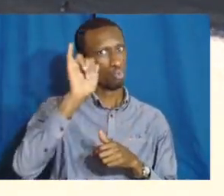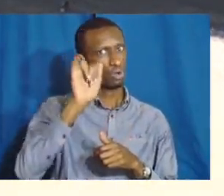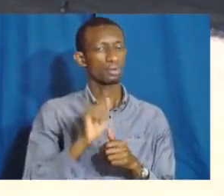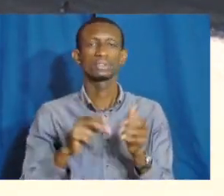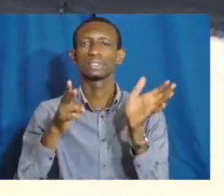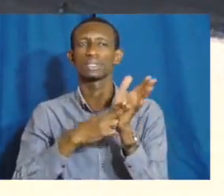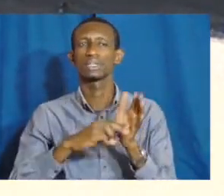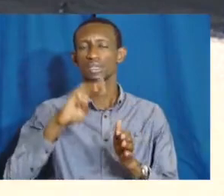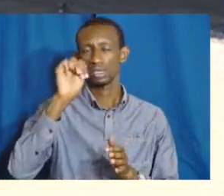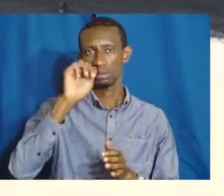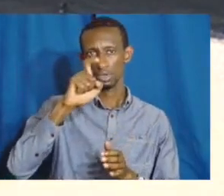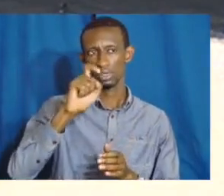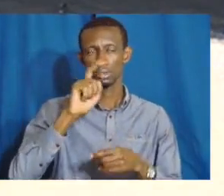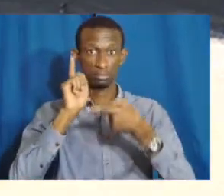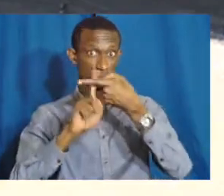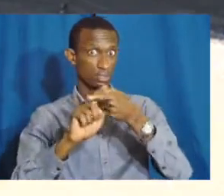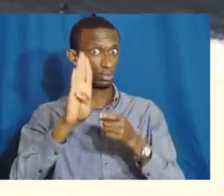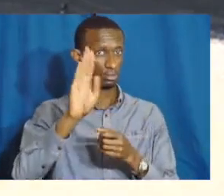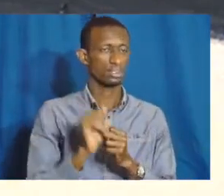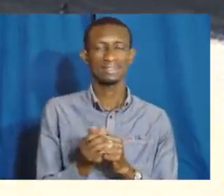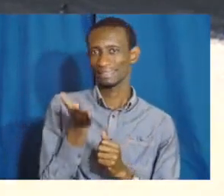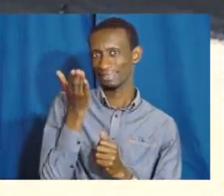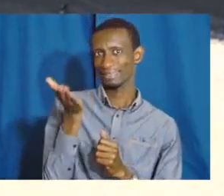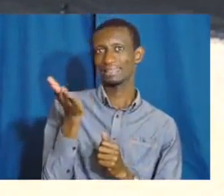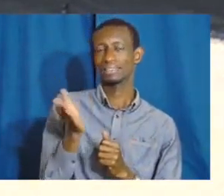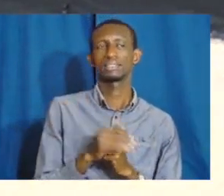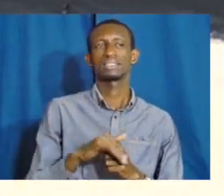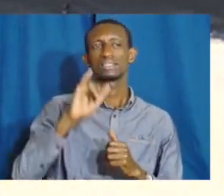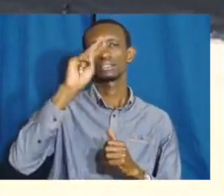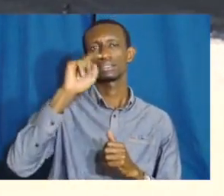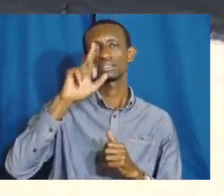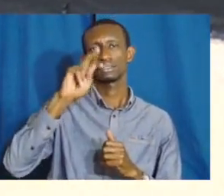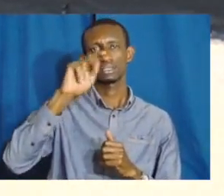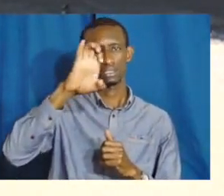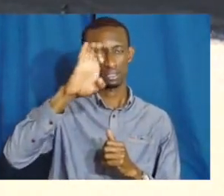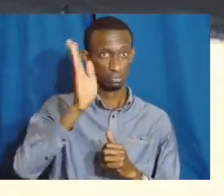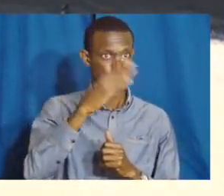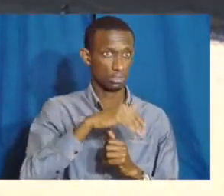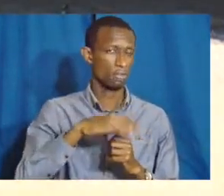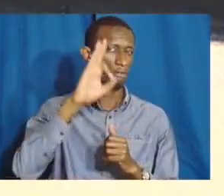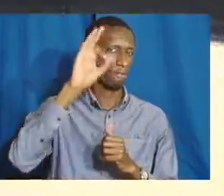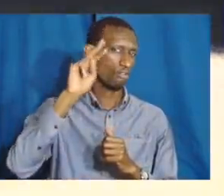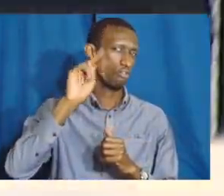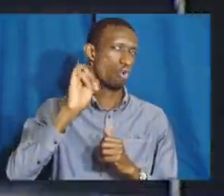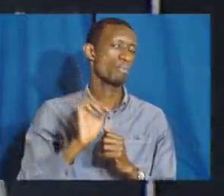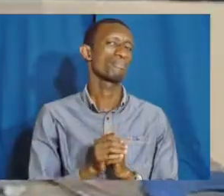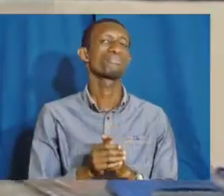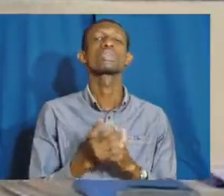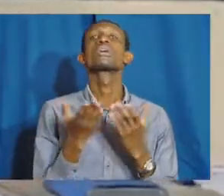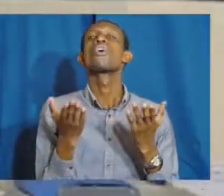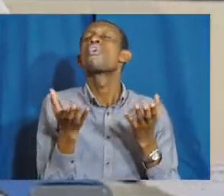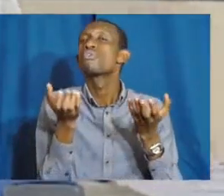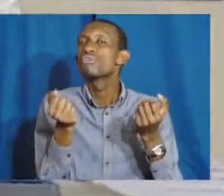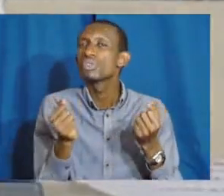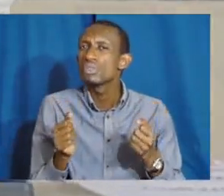a form of a slope-intercept form of an equation, of course, which is a linear equation. We have the second way you can